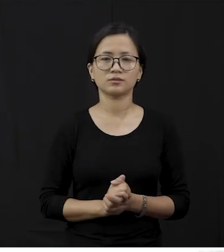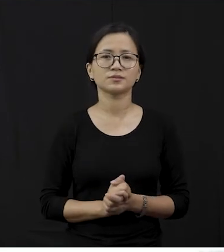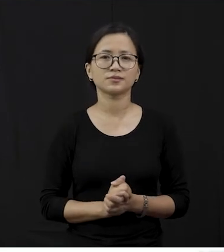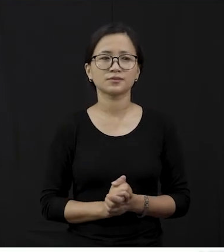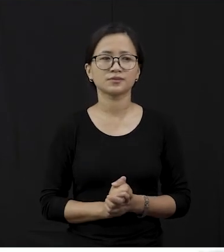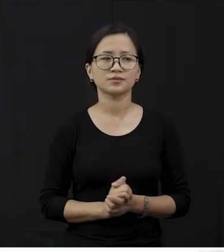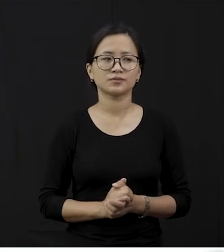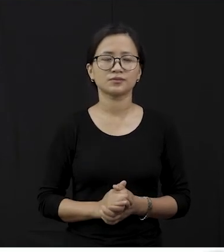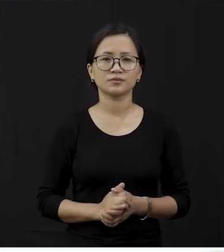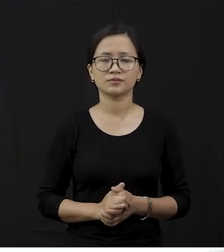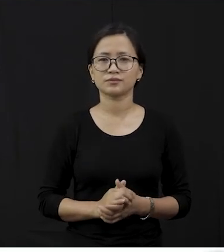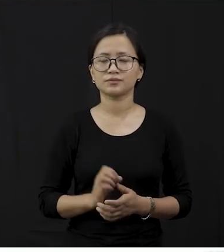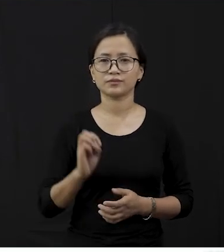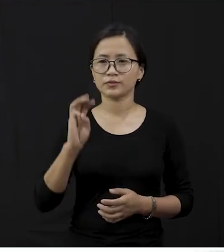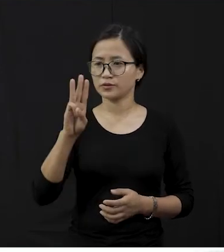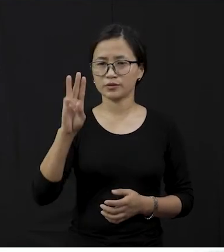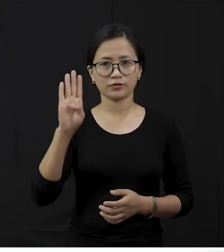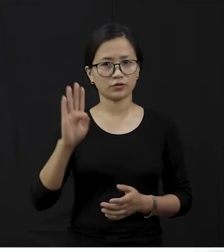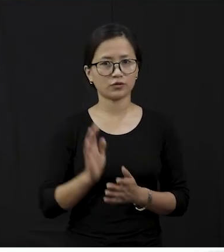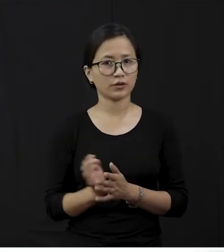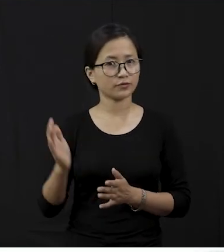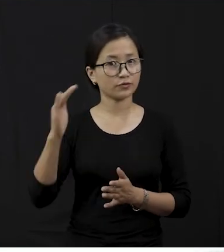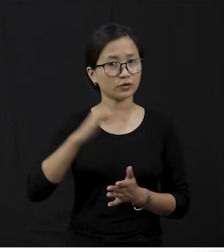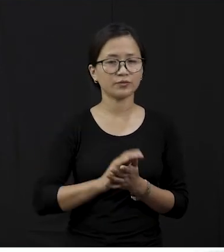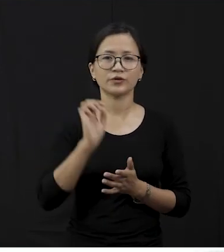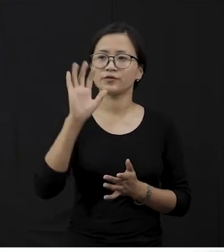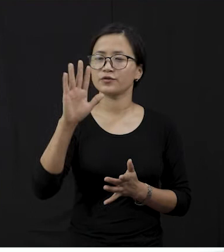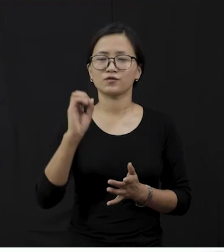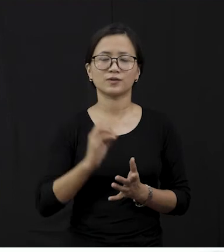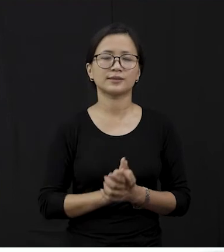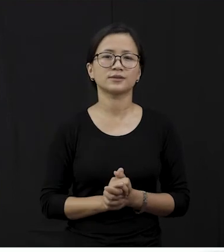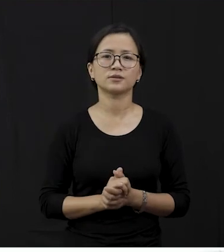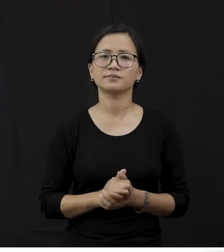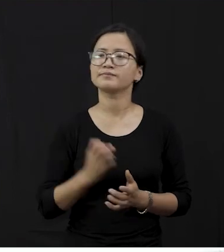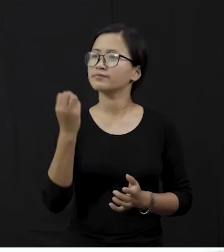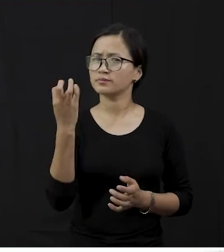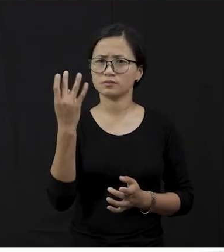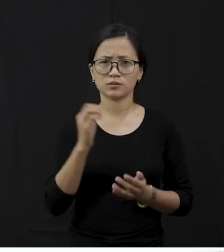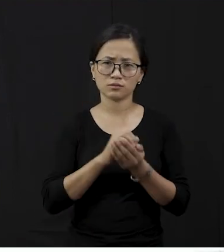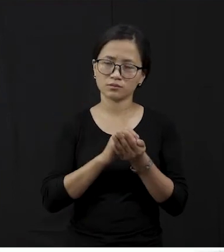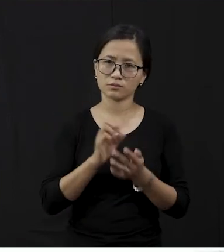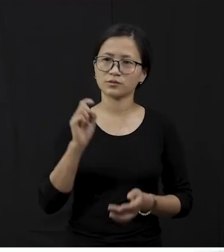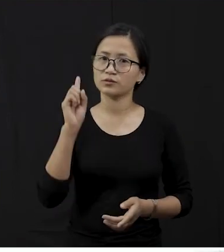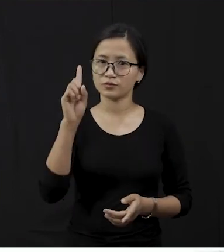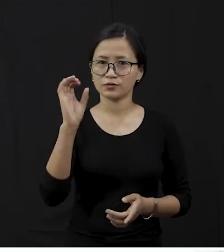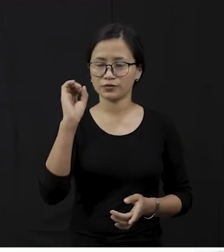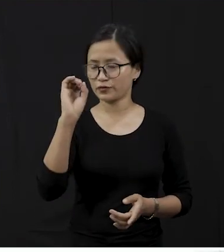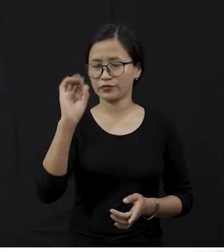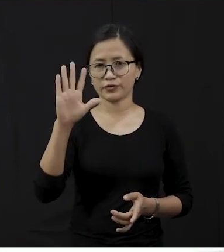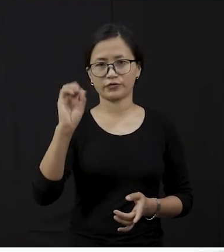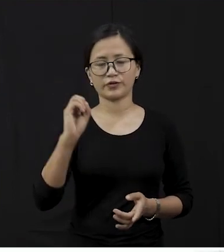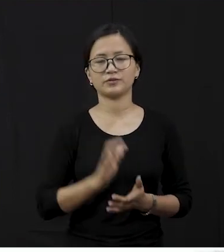subtract 34 from 50. For that, first you keep your finger on 50.